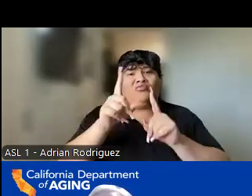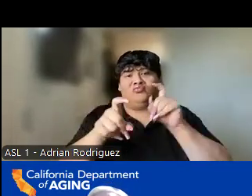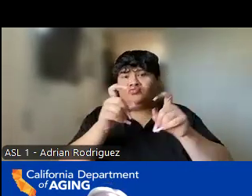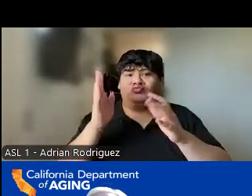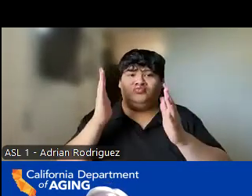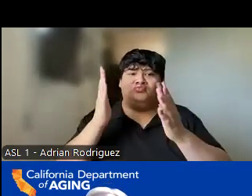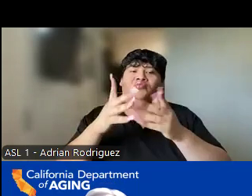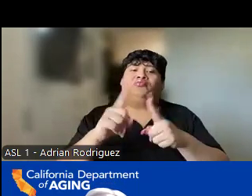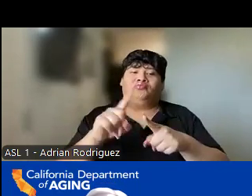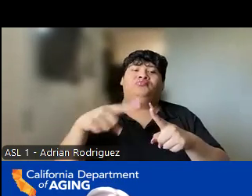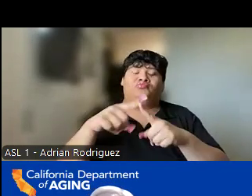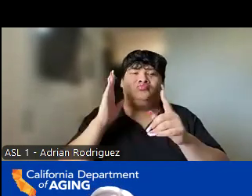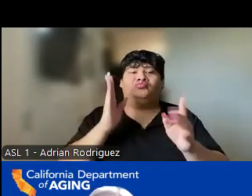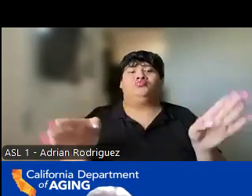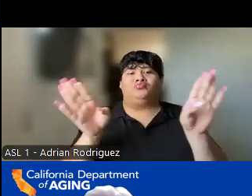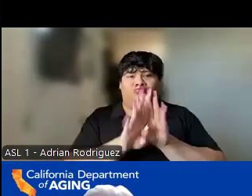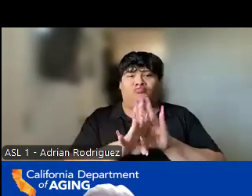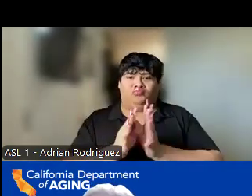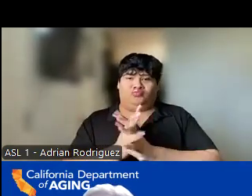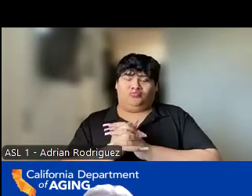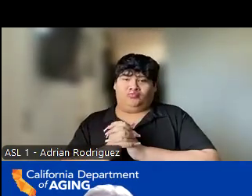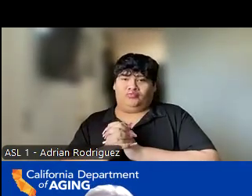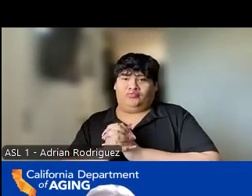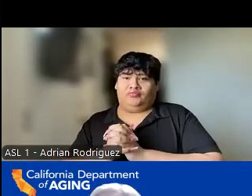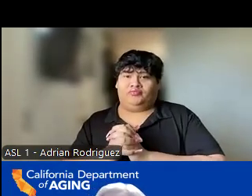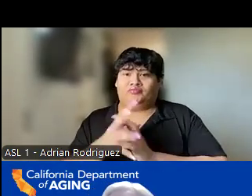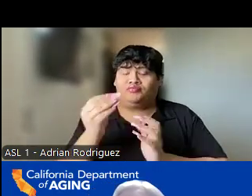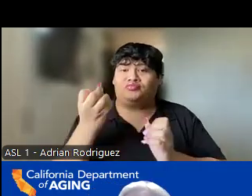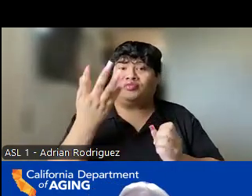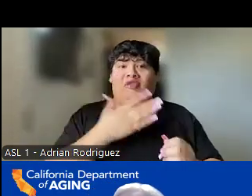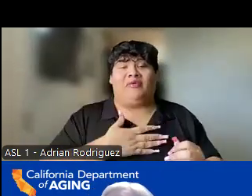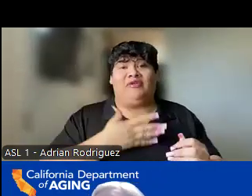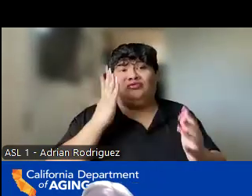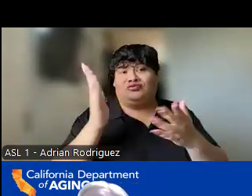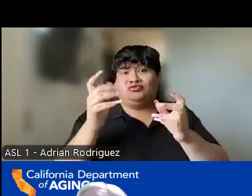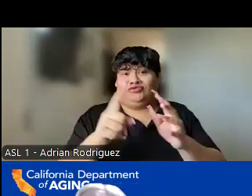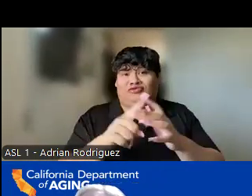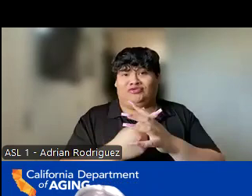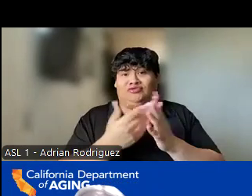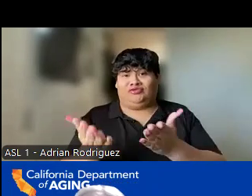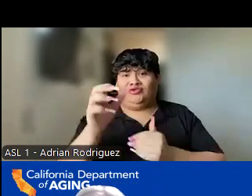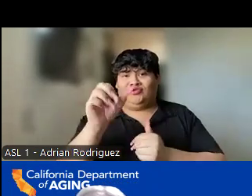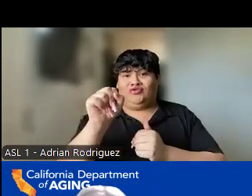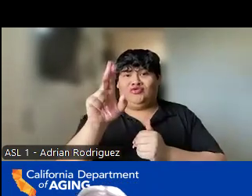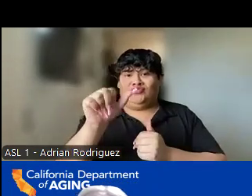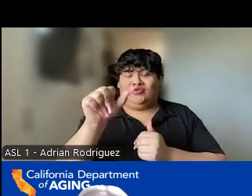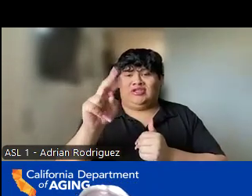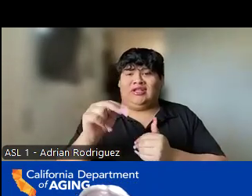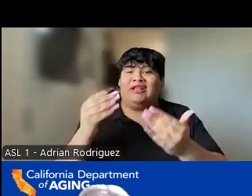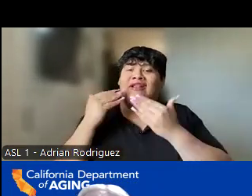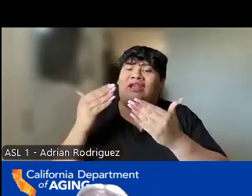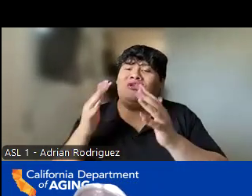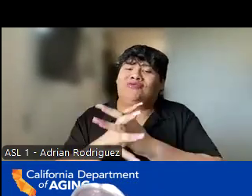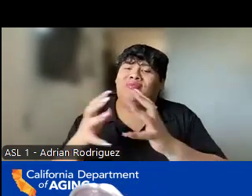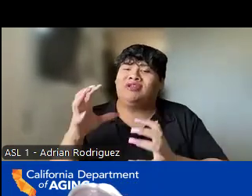further ado, please go ahead, Susan. Thank you very much. Carol, thank you so much